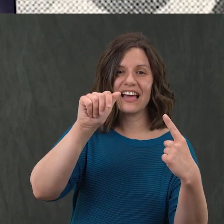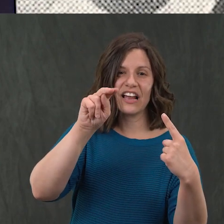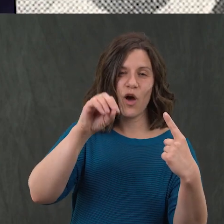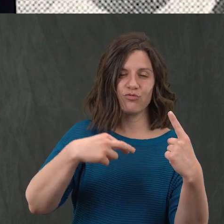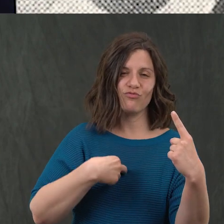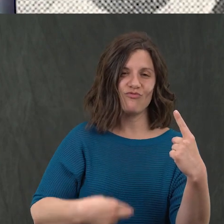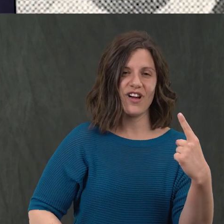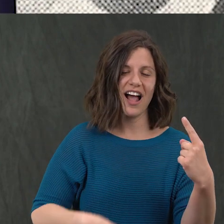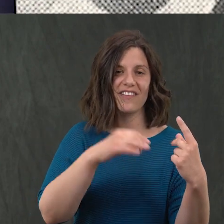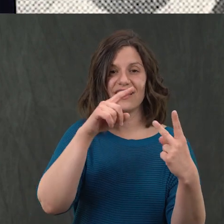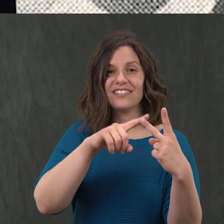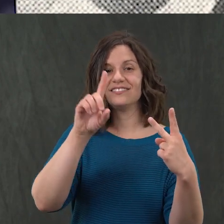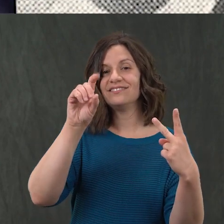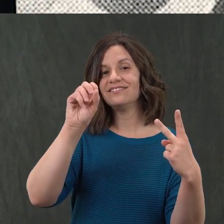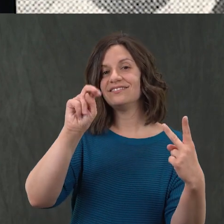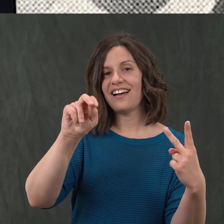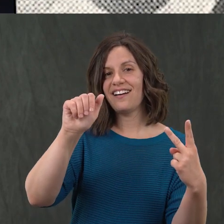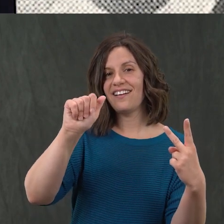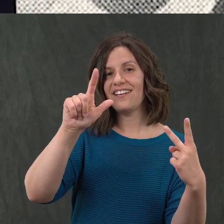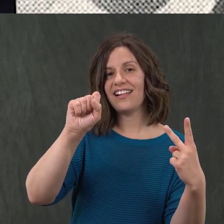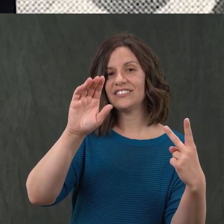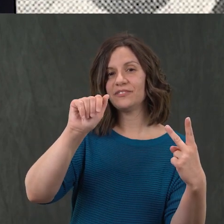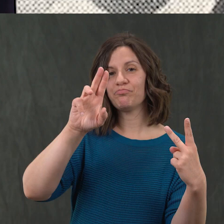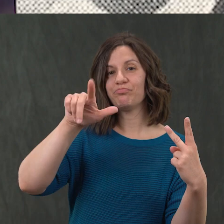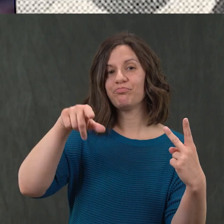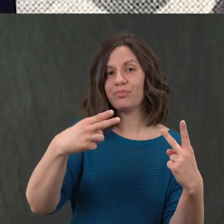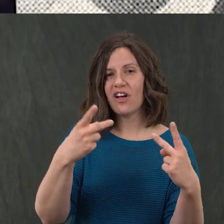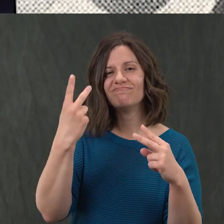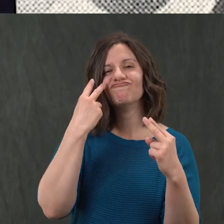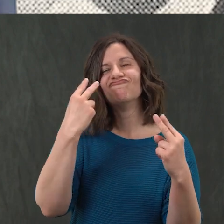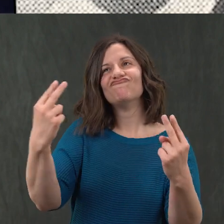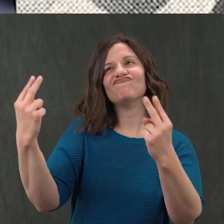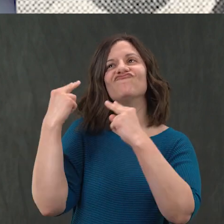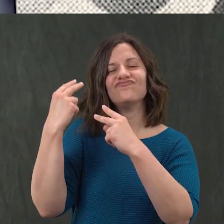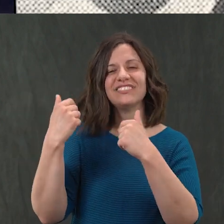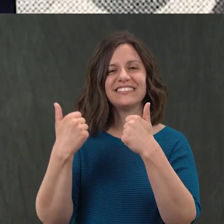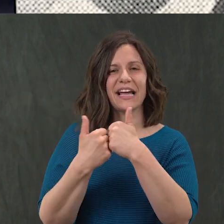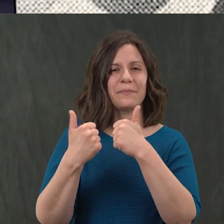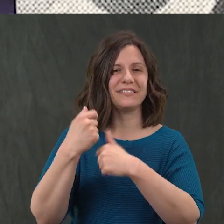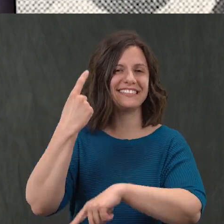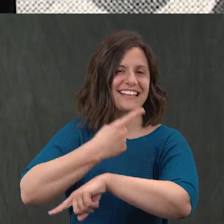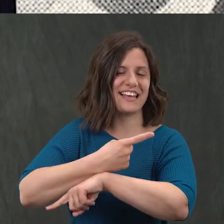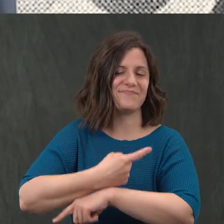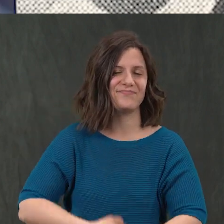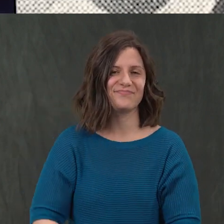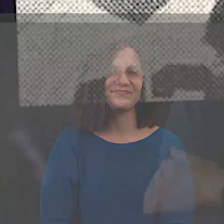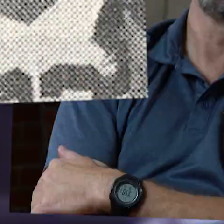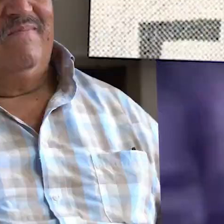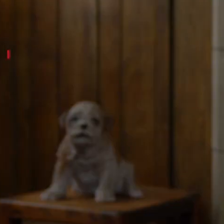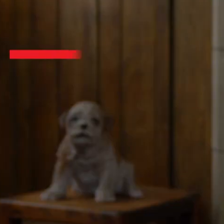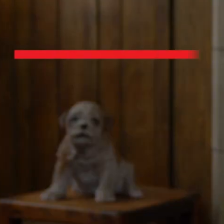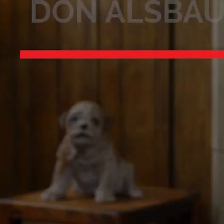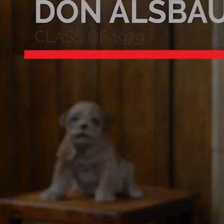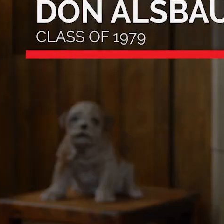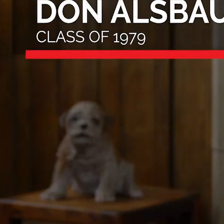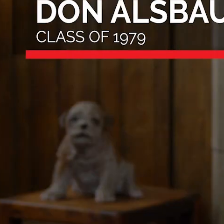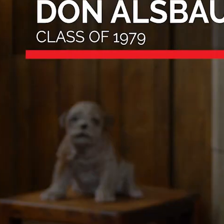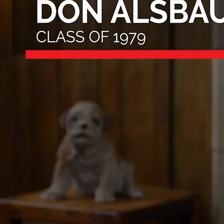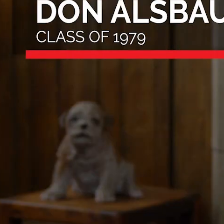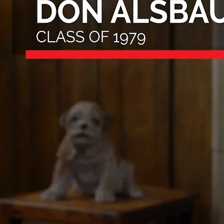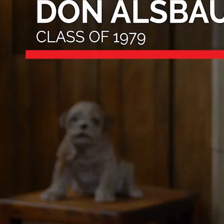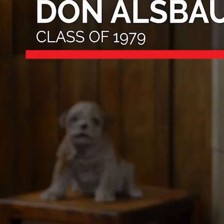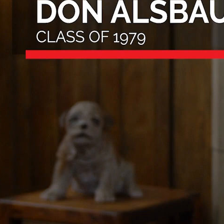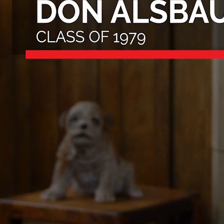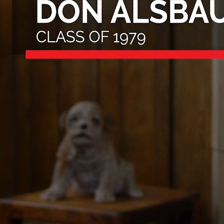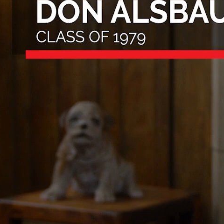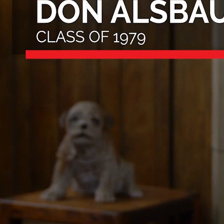game day well. Photos, Ralph Ariano and Don Alsbaugh during an interview and as high school students. Don in ASL, a man voices. We woke